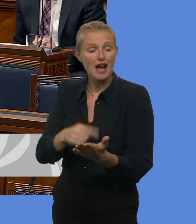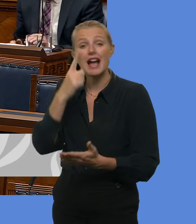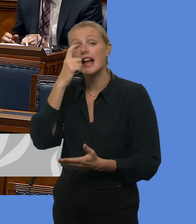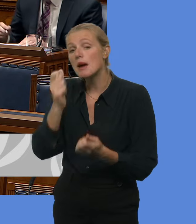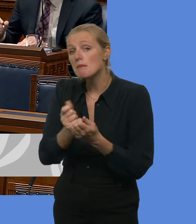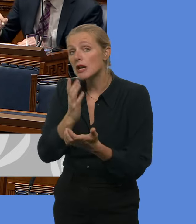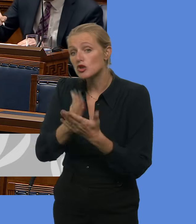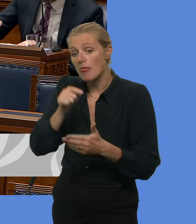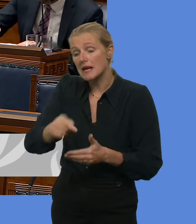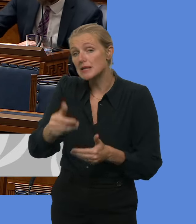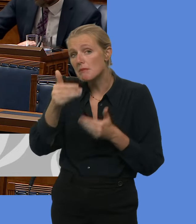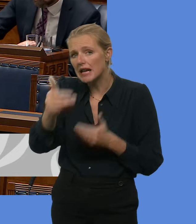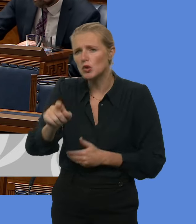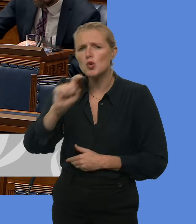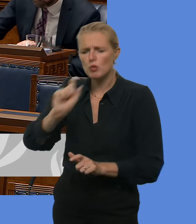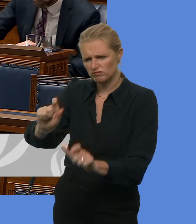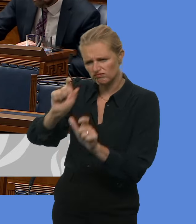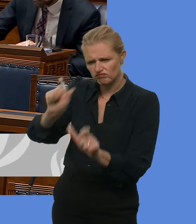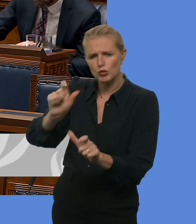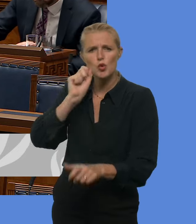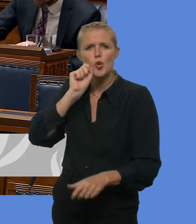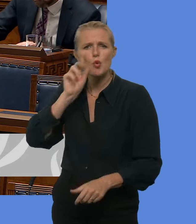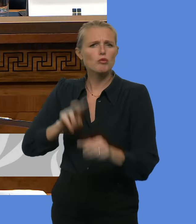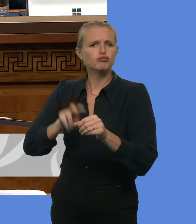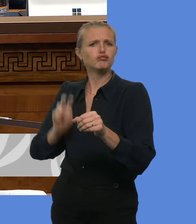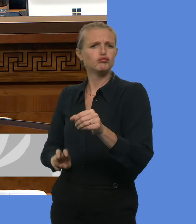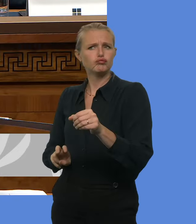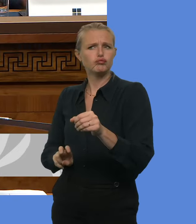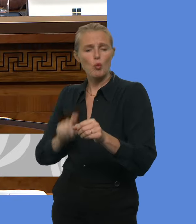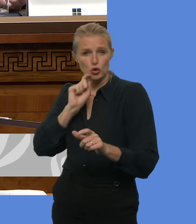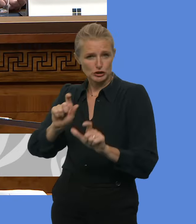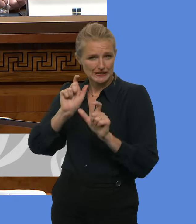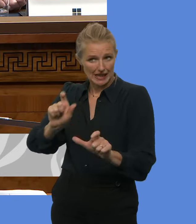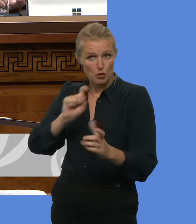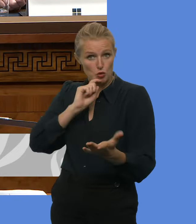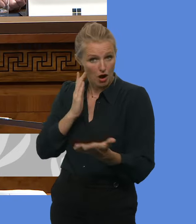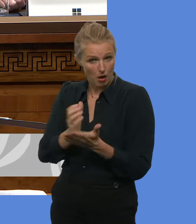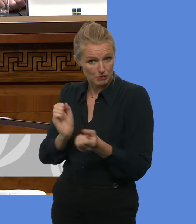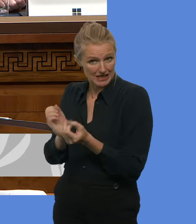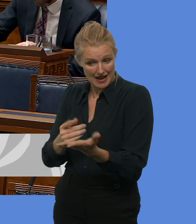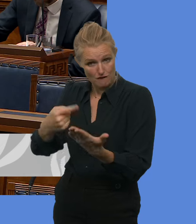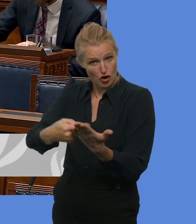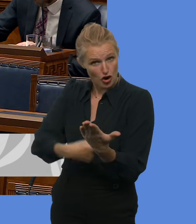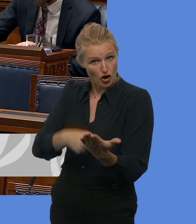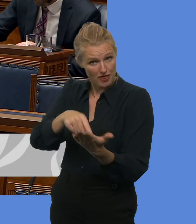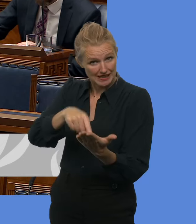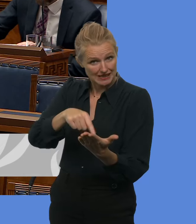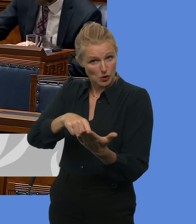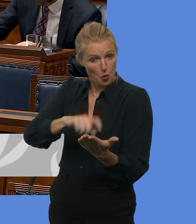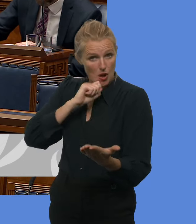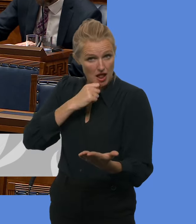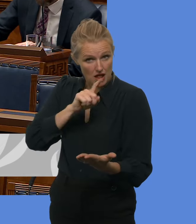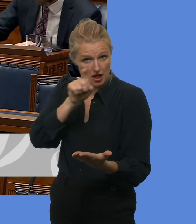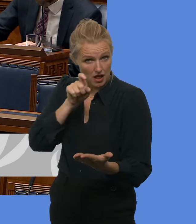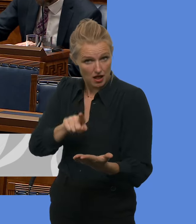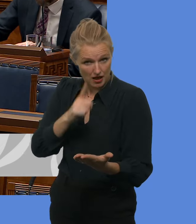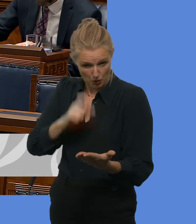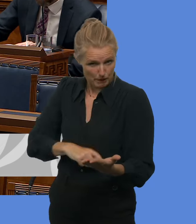remainder of this mandate, that you will not resign your office, and you will deliver what is in this programme for government and the final